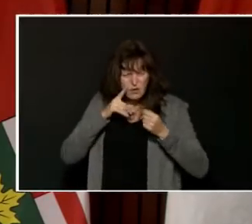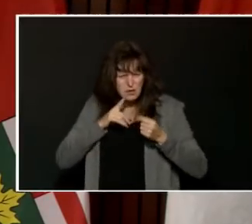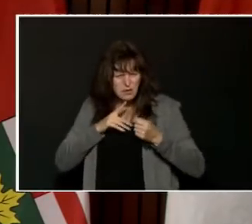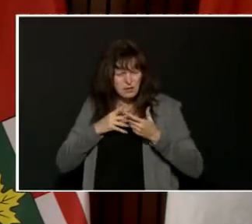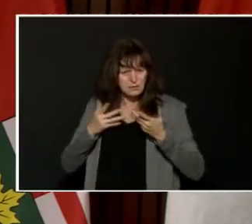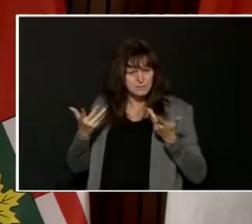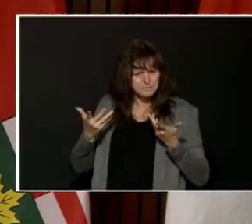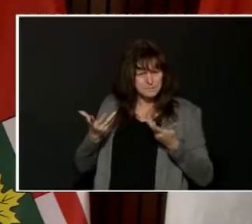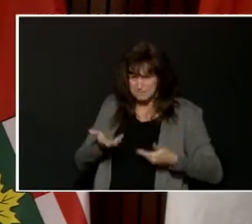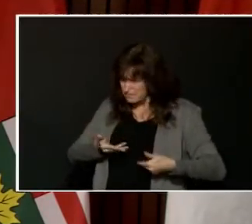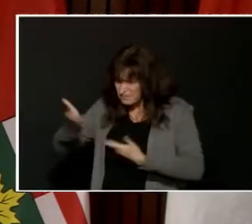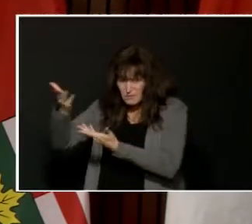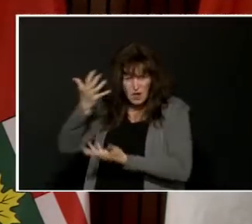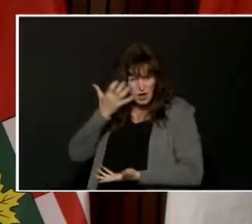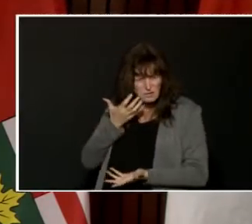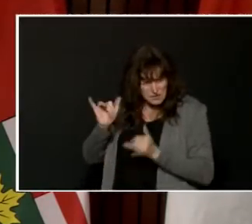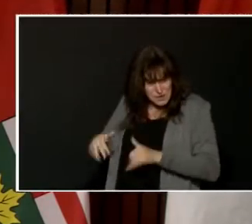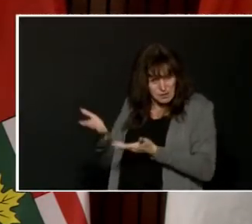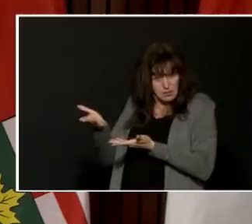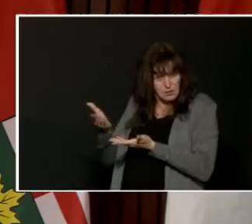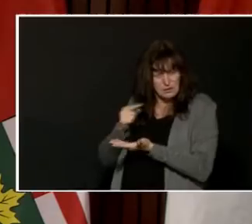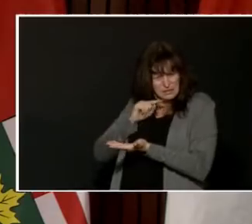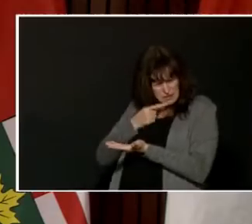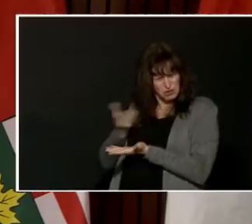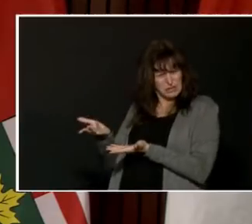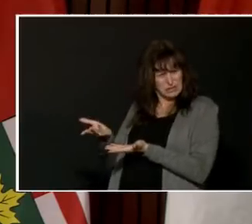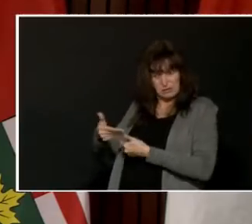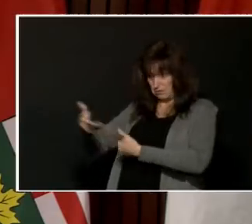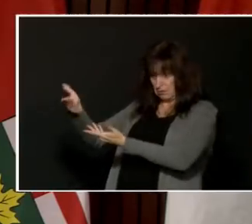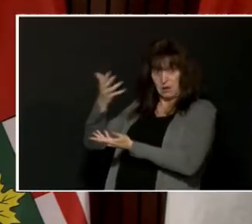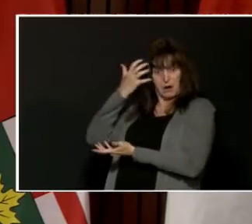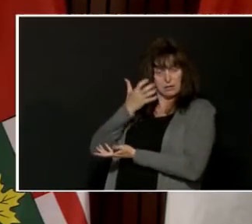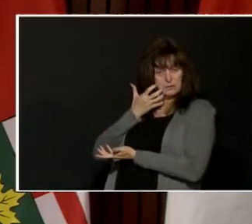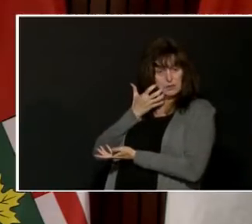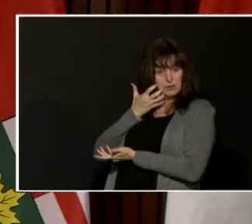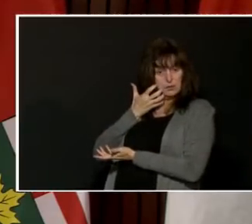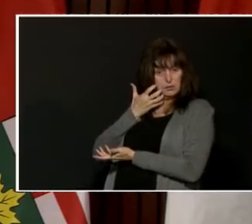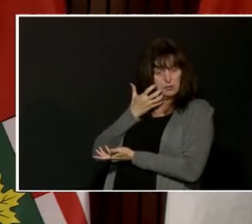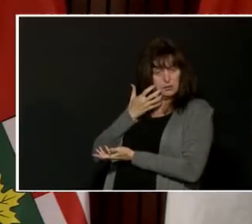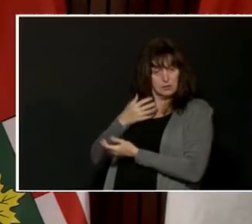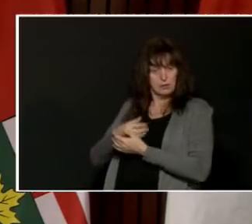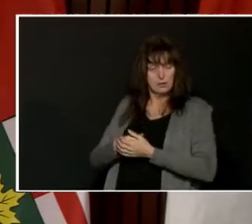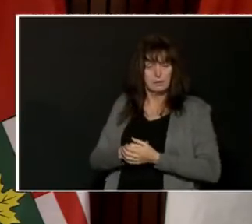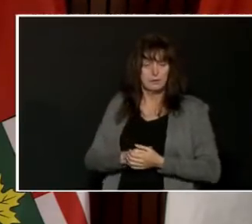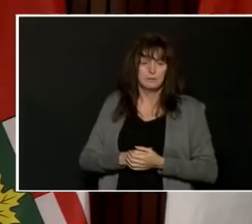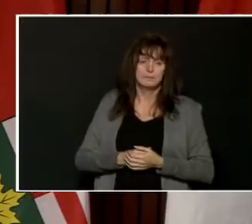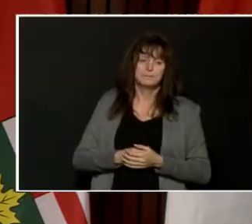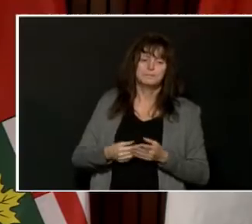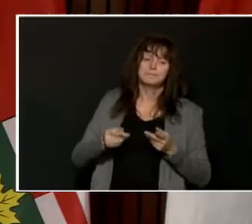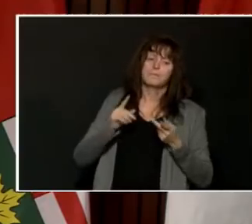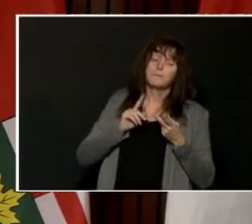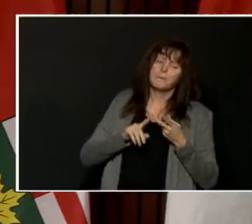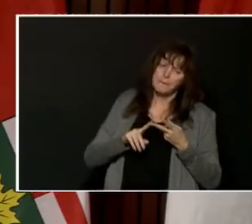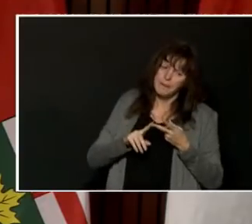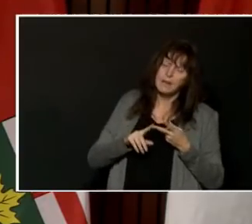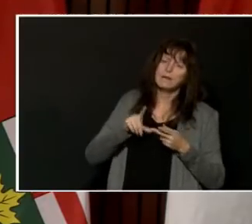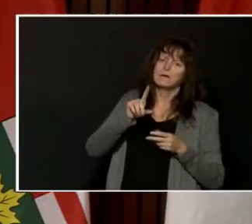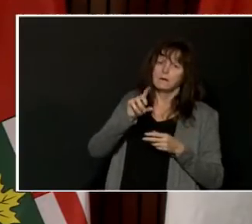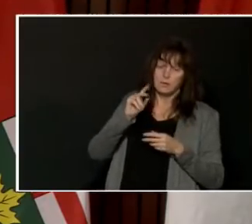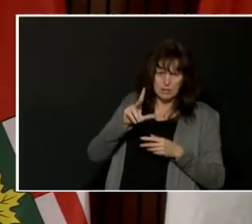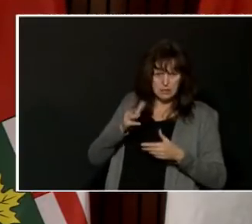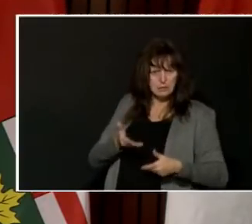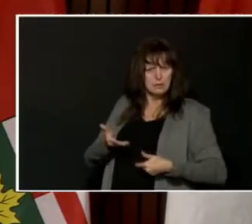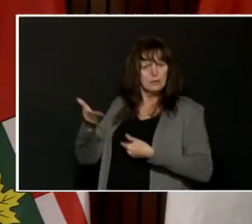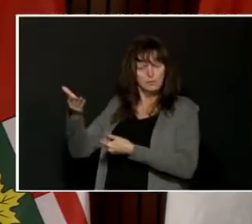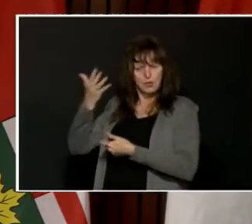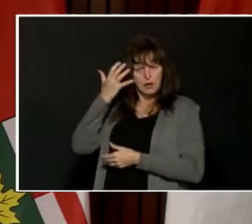is a very serious health outcome. Follow up? Yeah, speaking of hospitalizations, I understand the